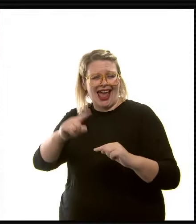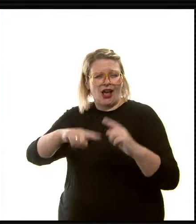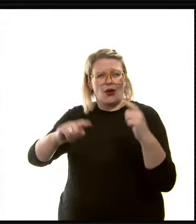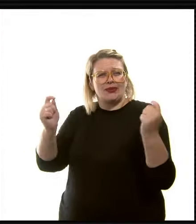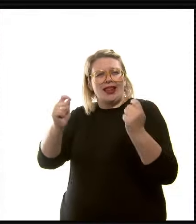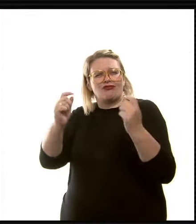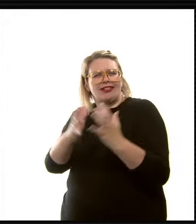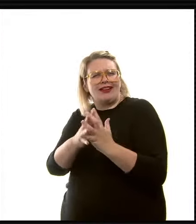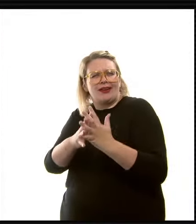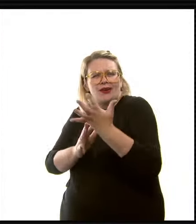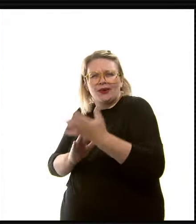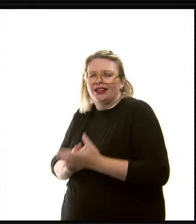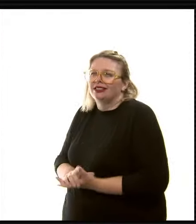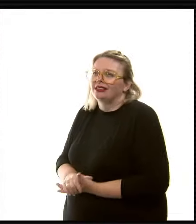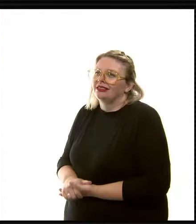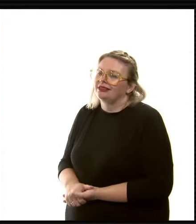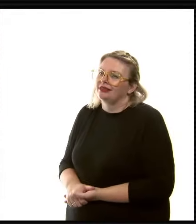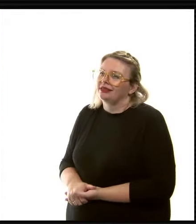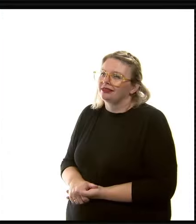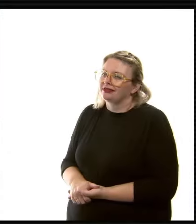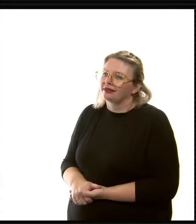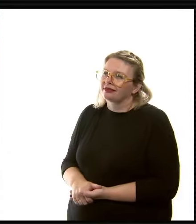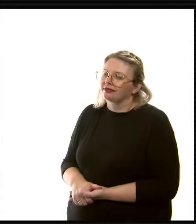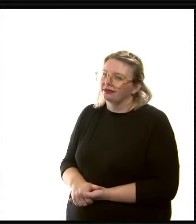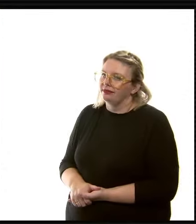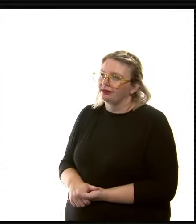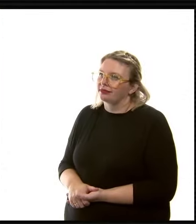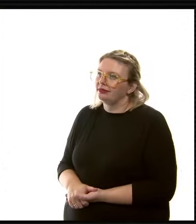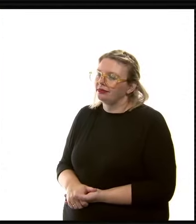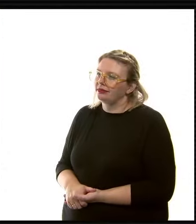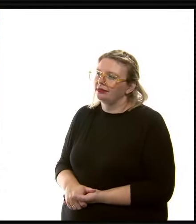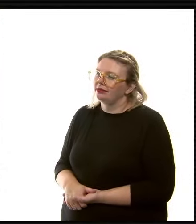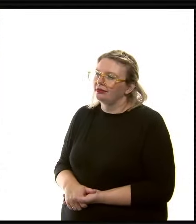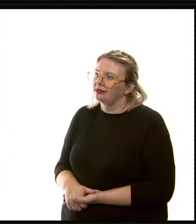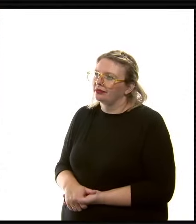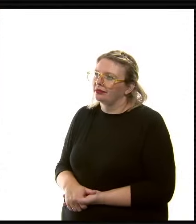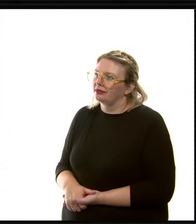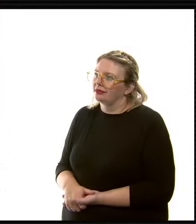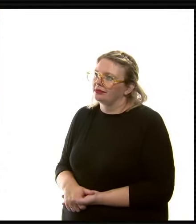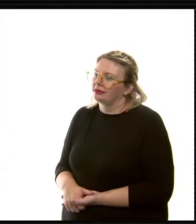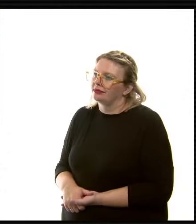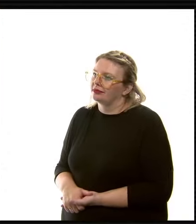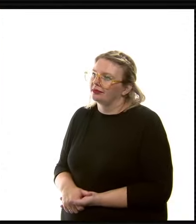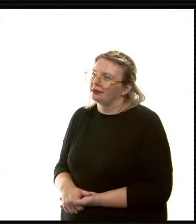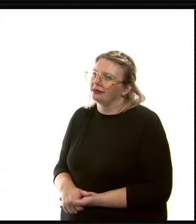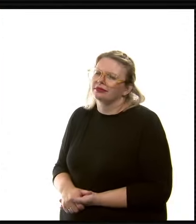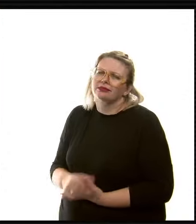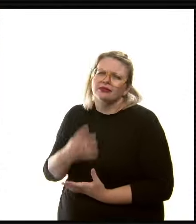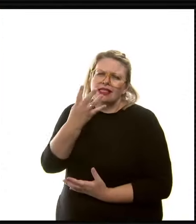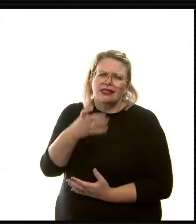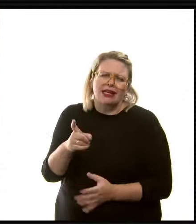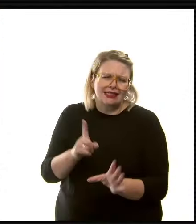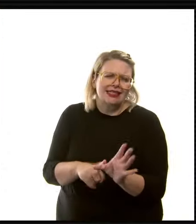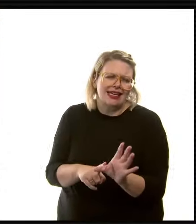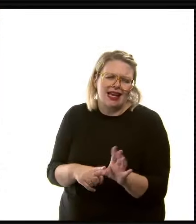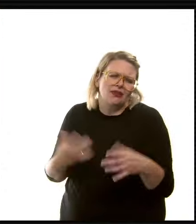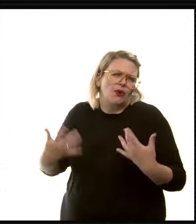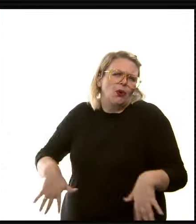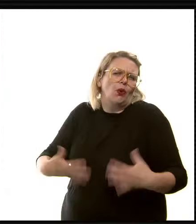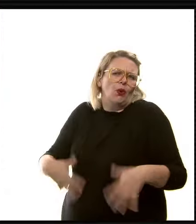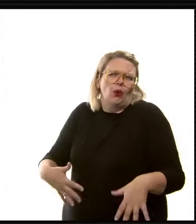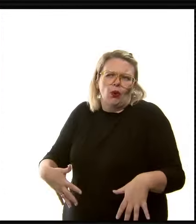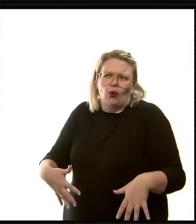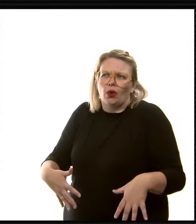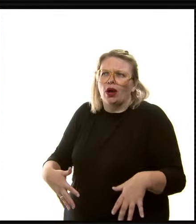LEGO play here? Well, for 90 years, the history part, I really love Fabuland. So I wanted to, like, have this one in